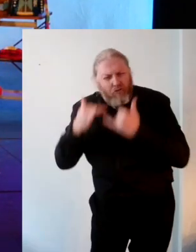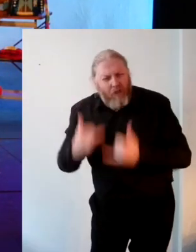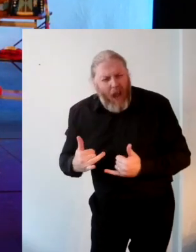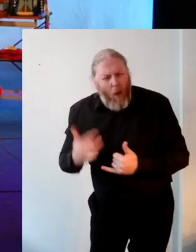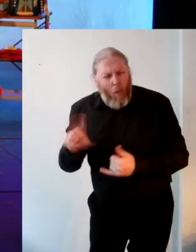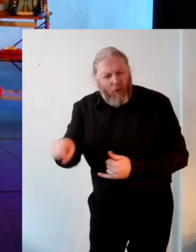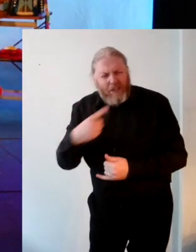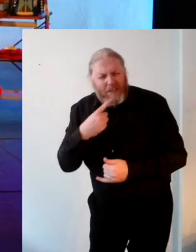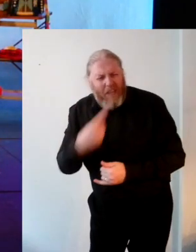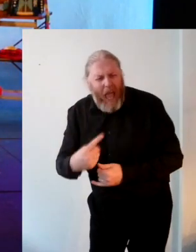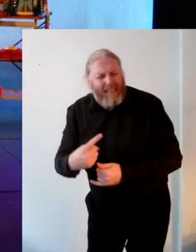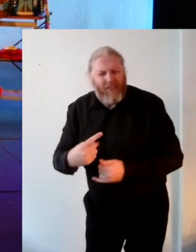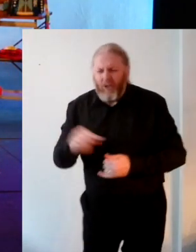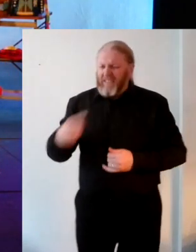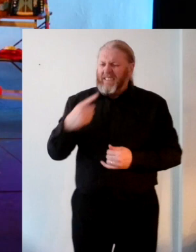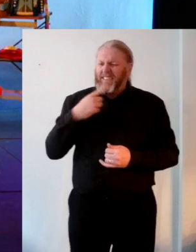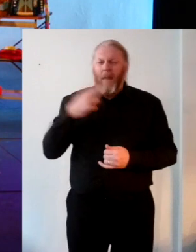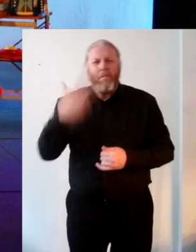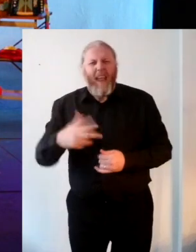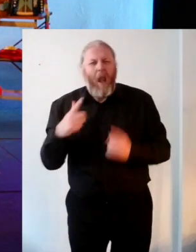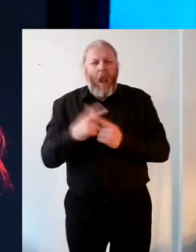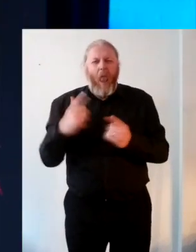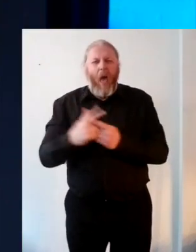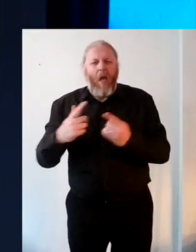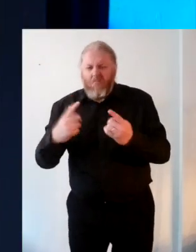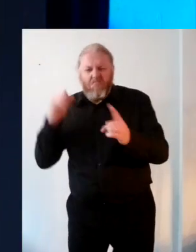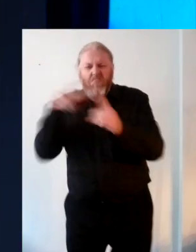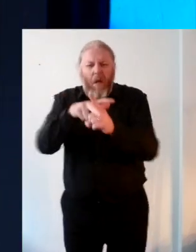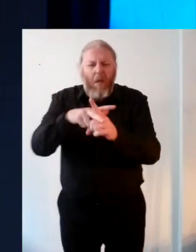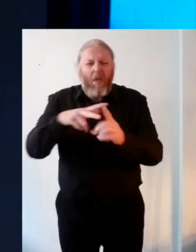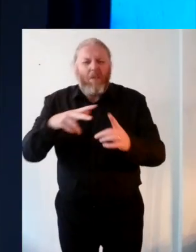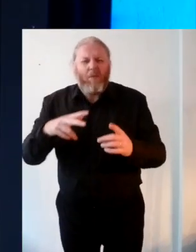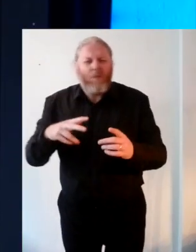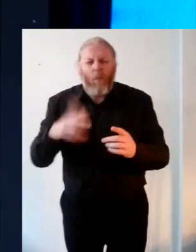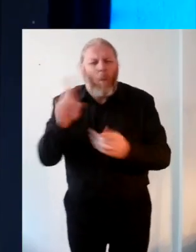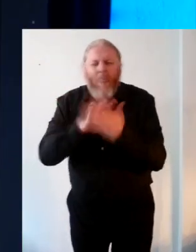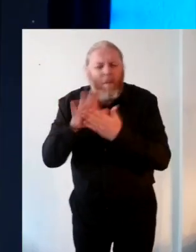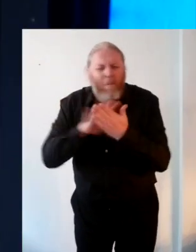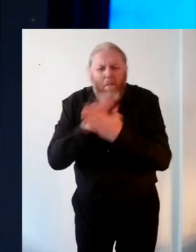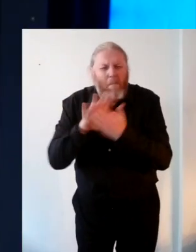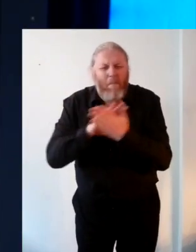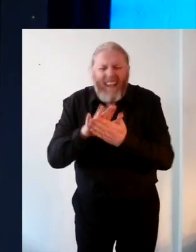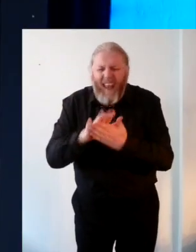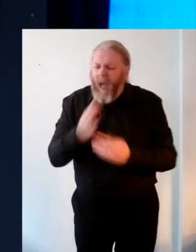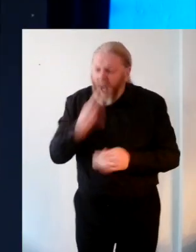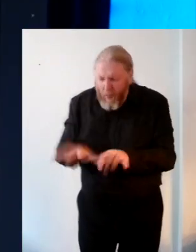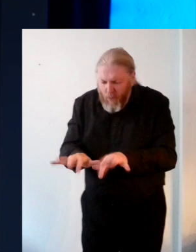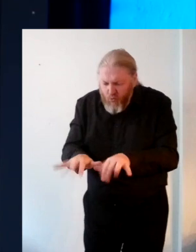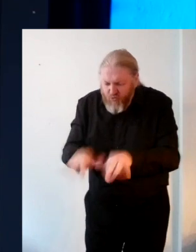of what Kerry Mucklowe said. Said plugging or plumbing thugs. What does that mean, computery?